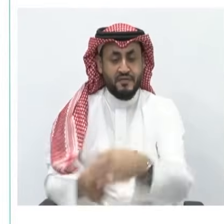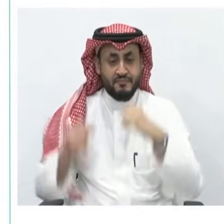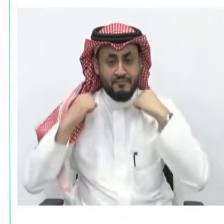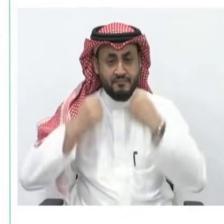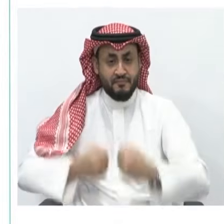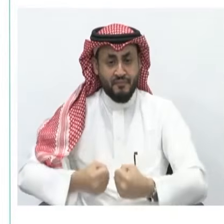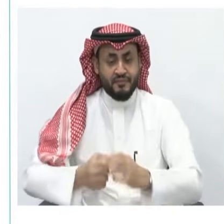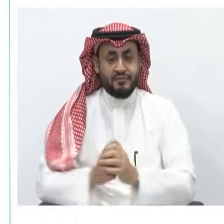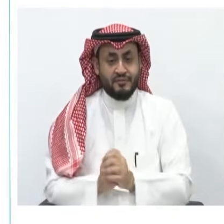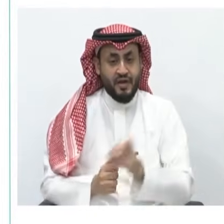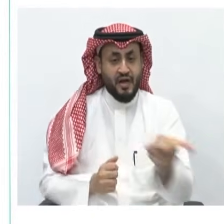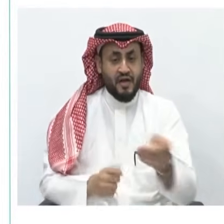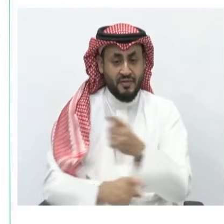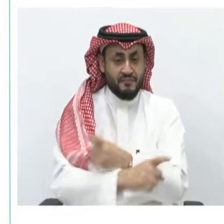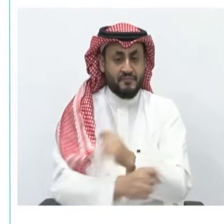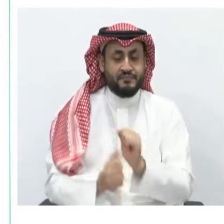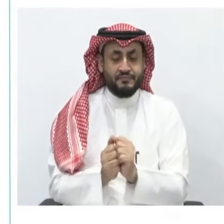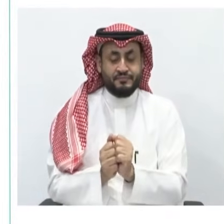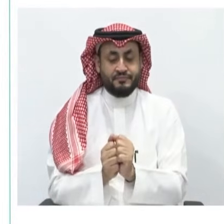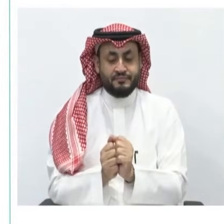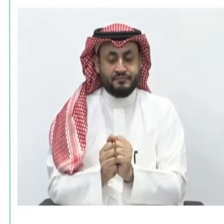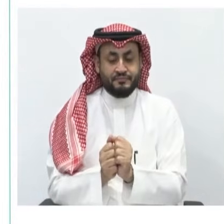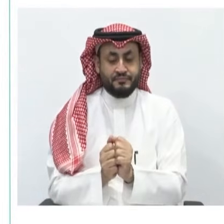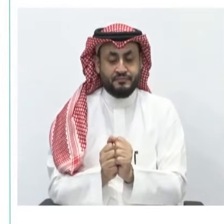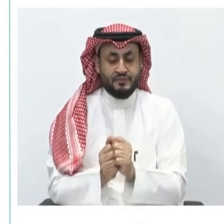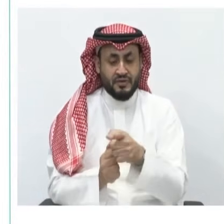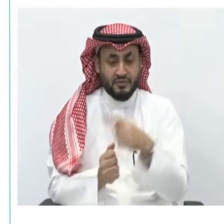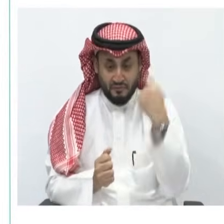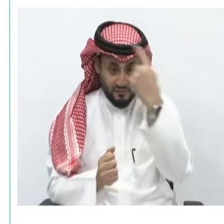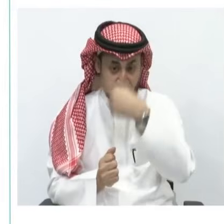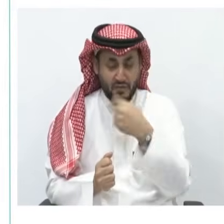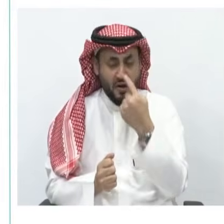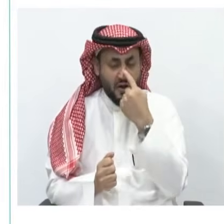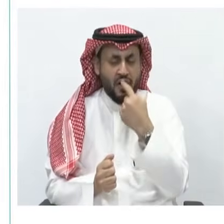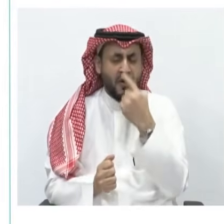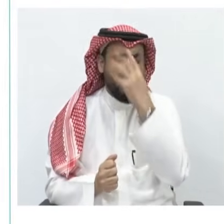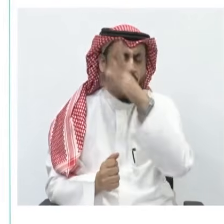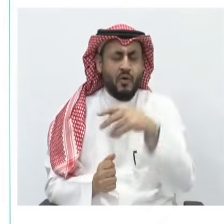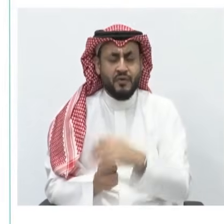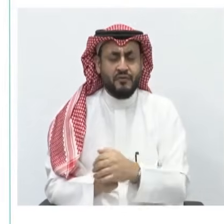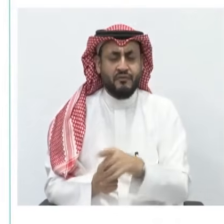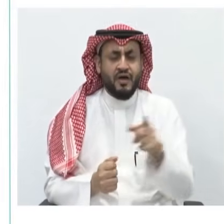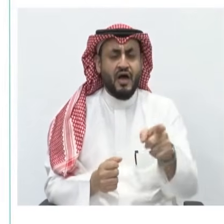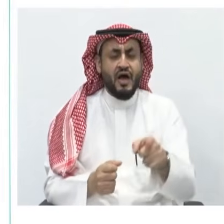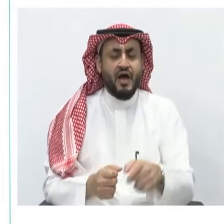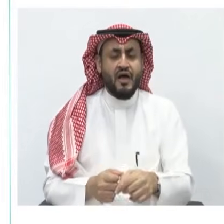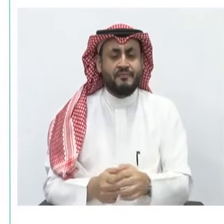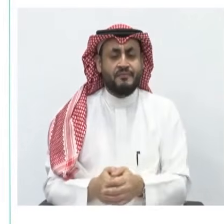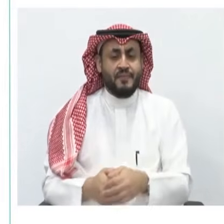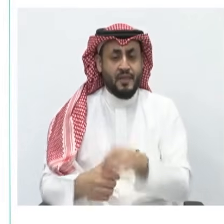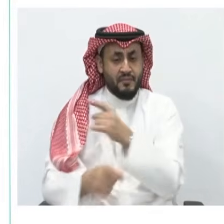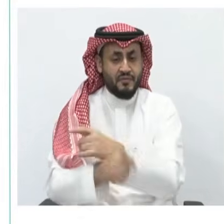boy here. Okay, this boy has a face with mouth, nose, eyes, and head. Okay,